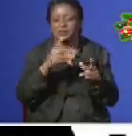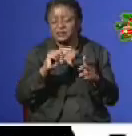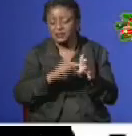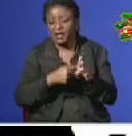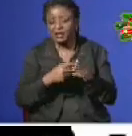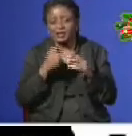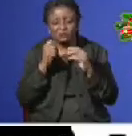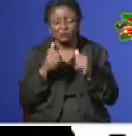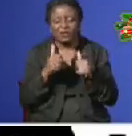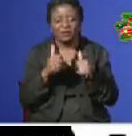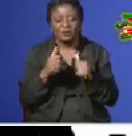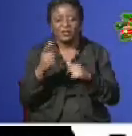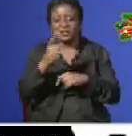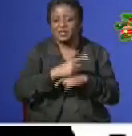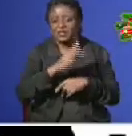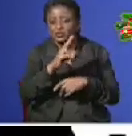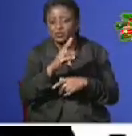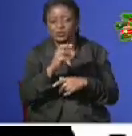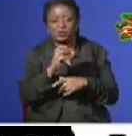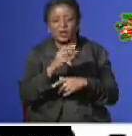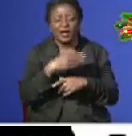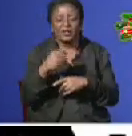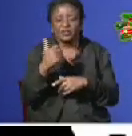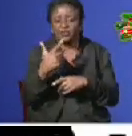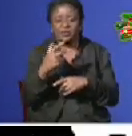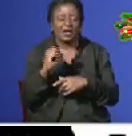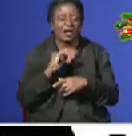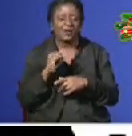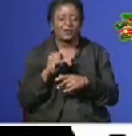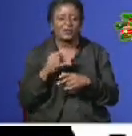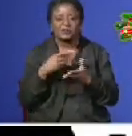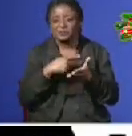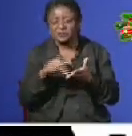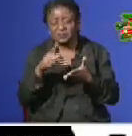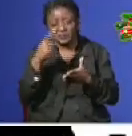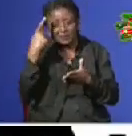I was ordering piles for the marina, and we were able to move quite quickly.